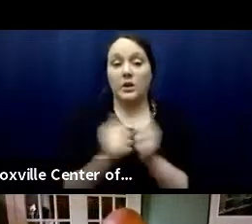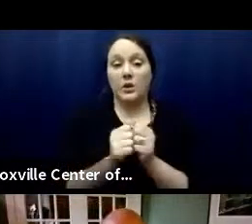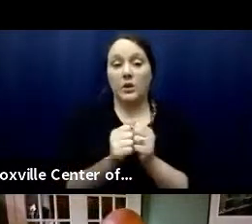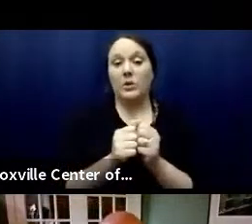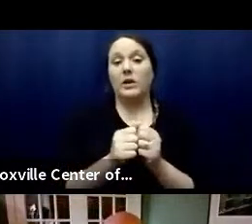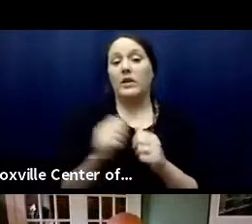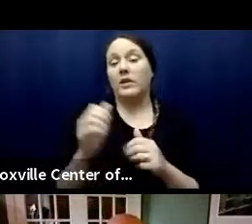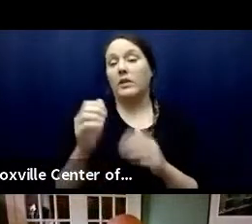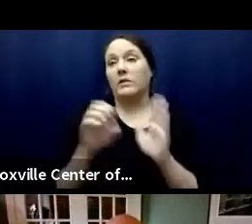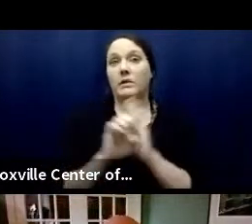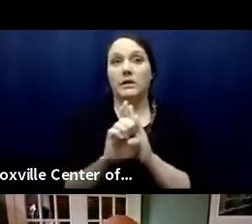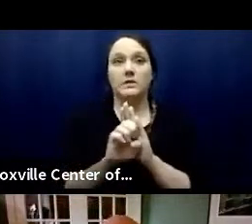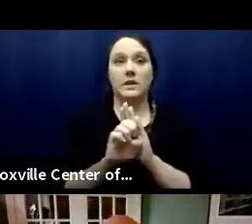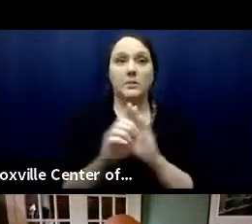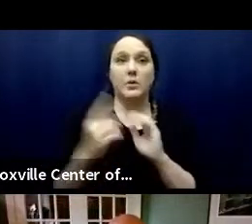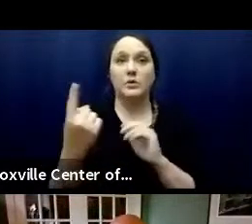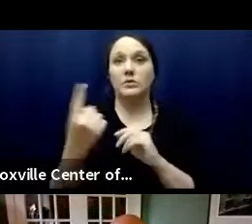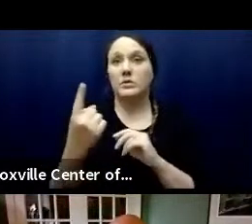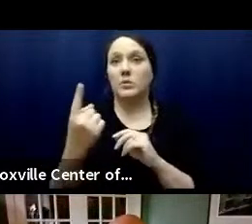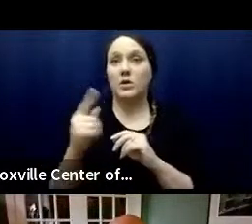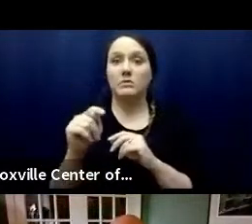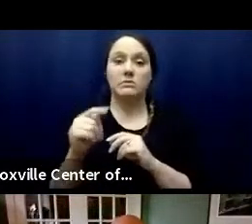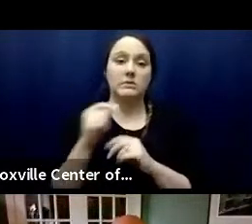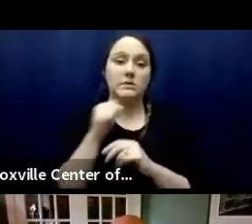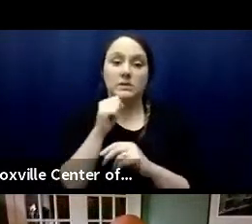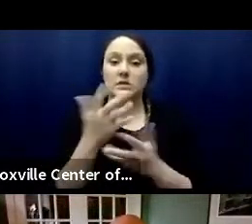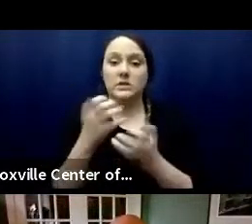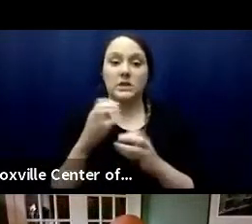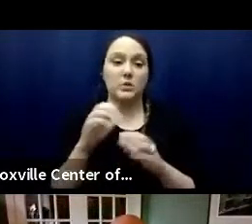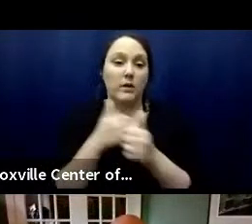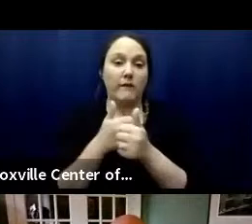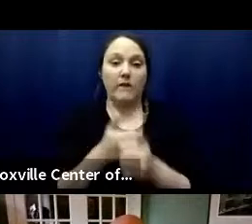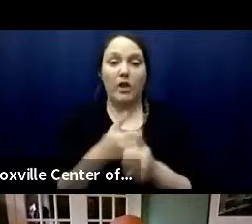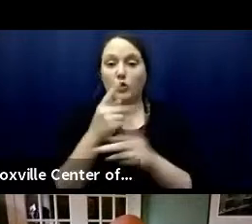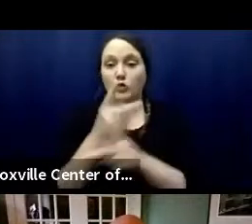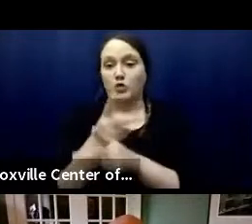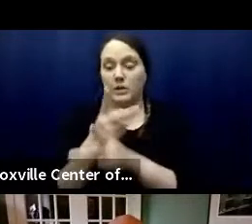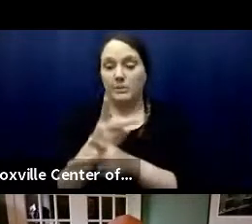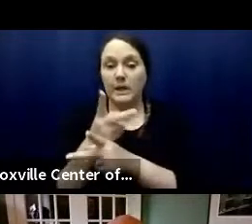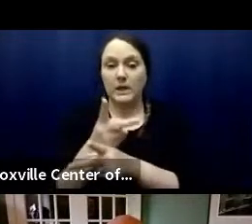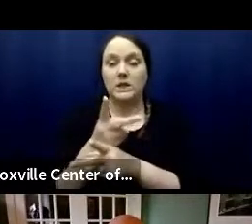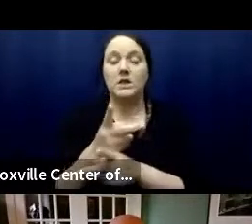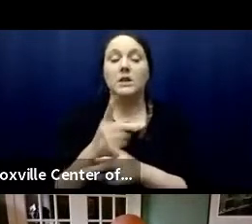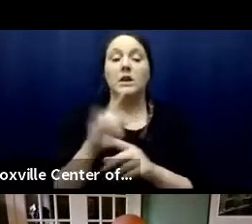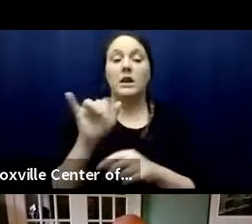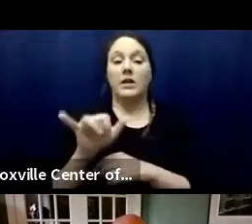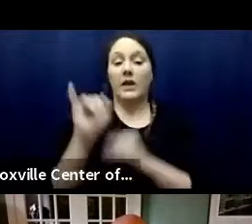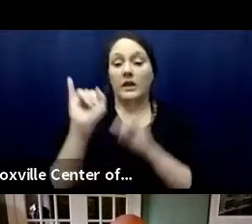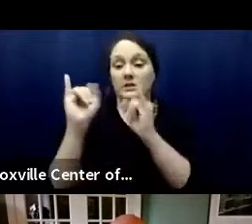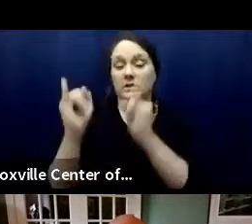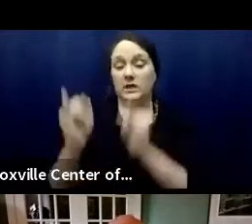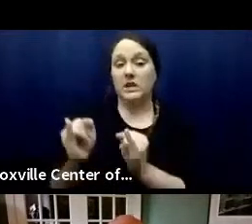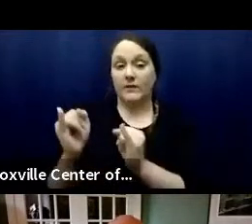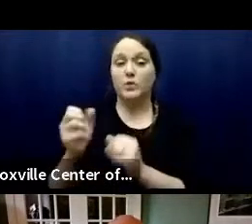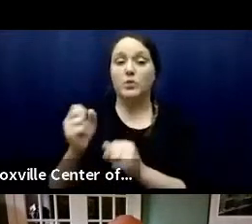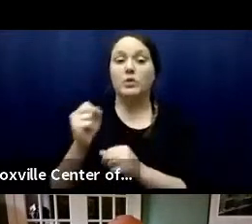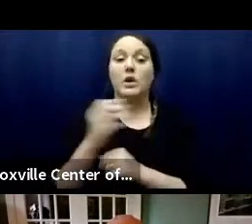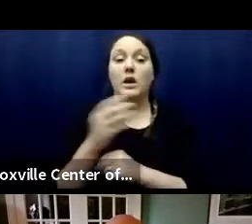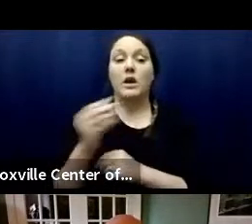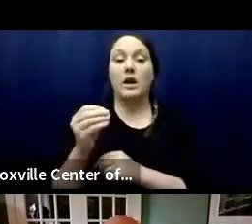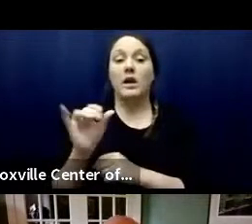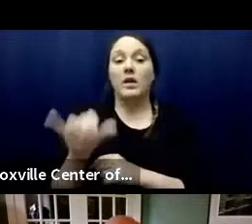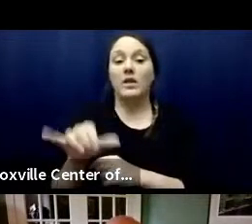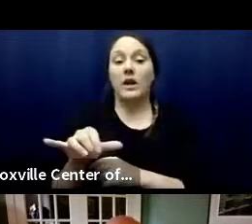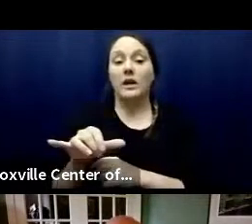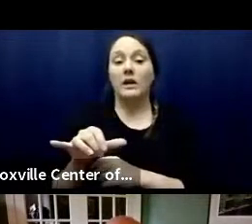for instance, a TB case that doesn't want to comply with treatment. That's with an individual, and even that